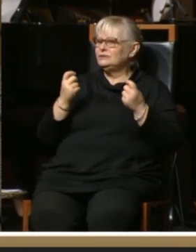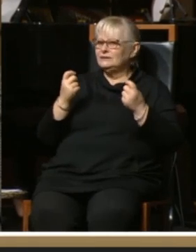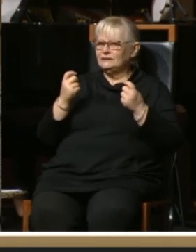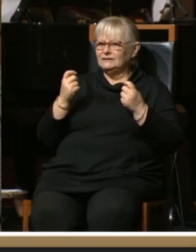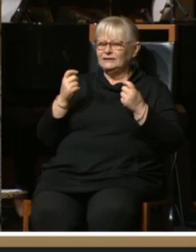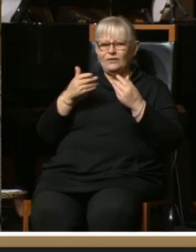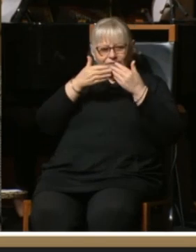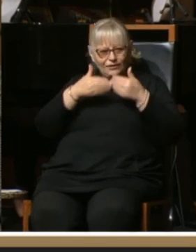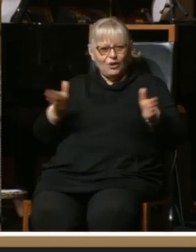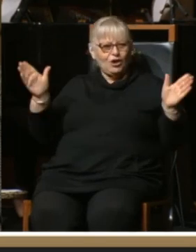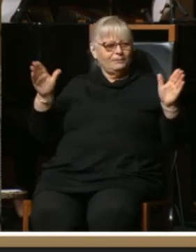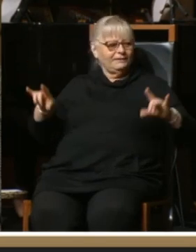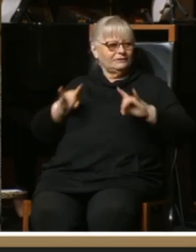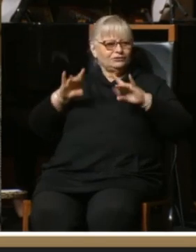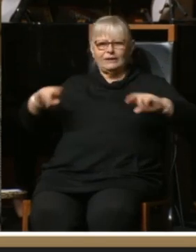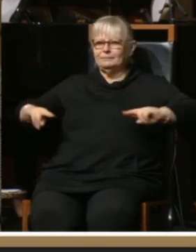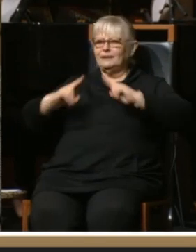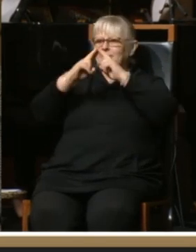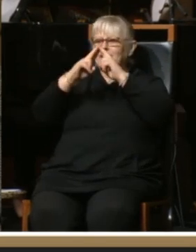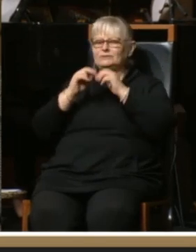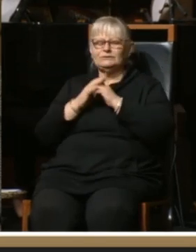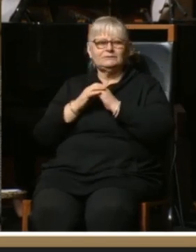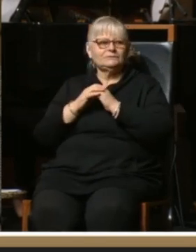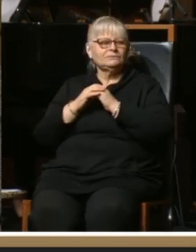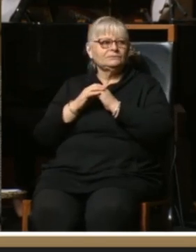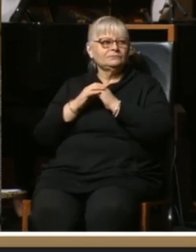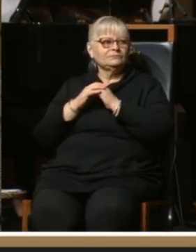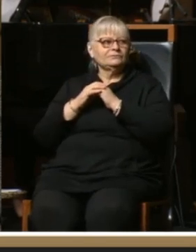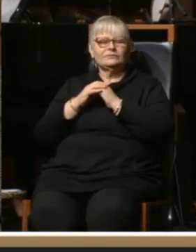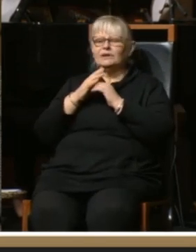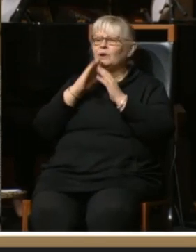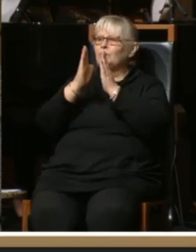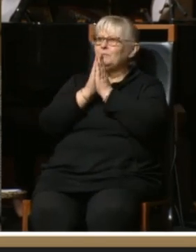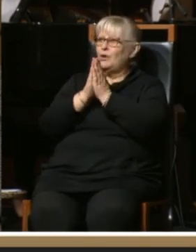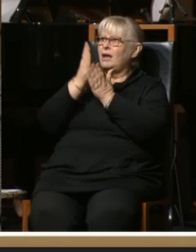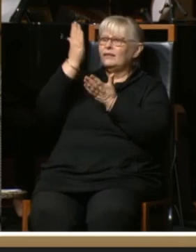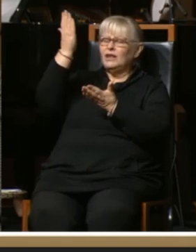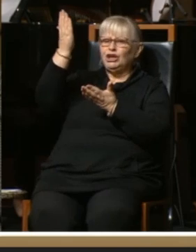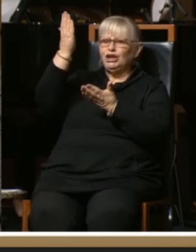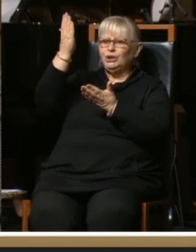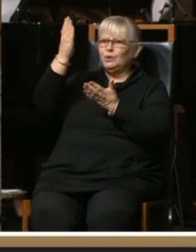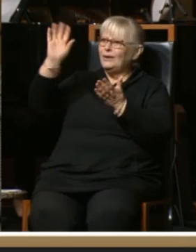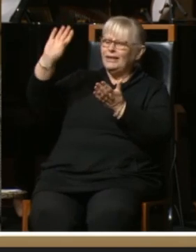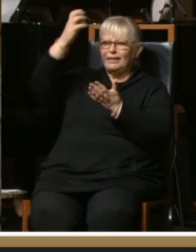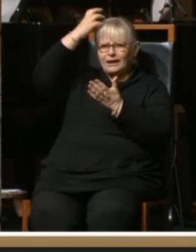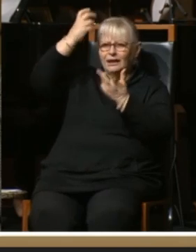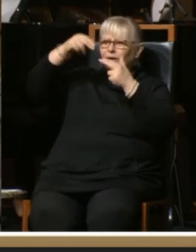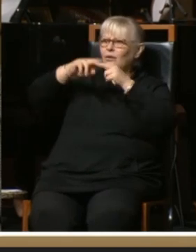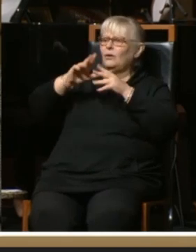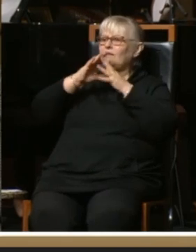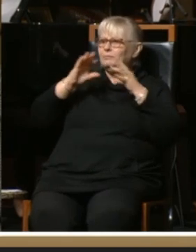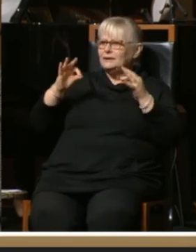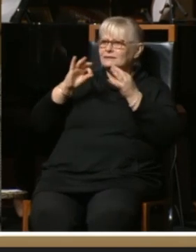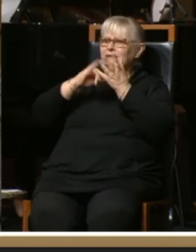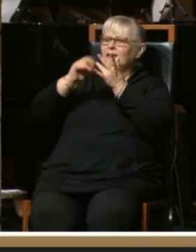the opening of Australian Parliament House. We pray that you, the King of Peace, the Son